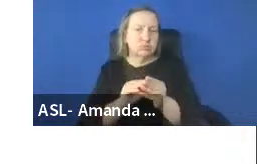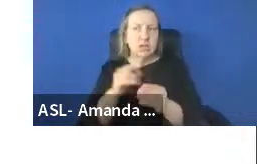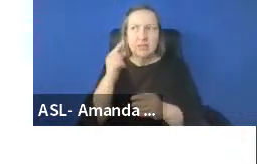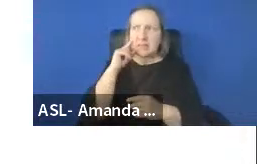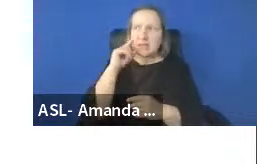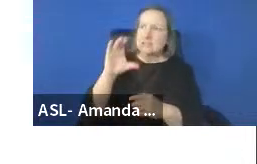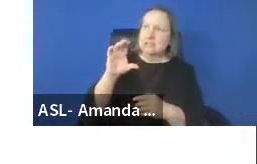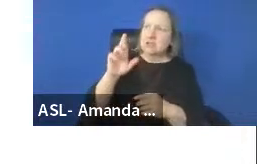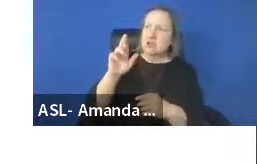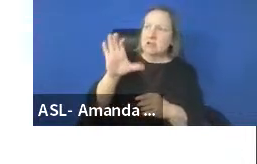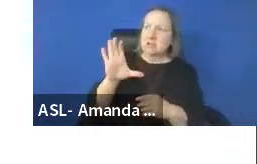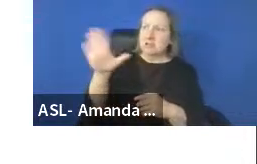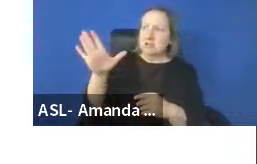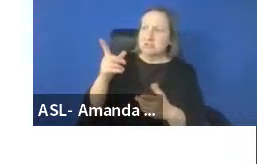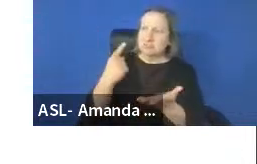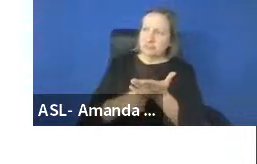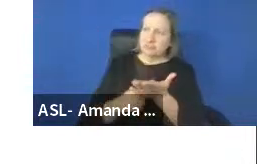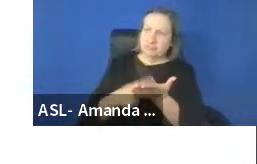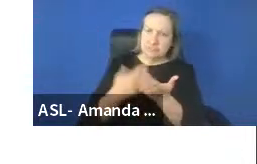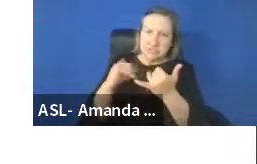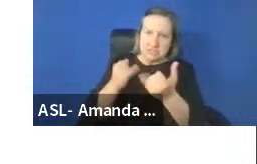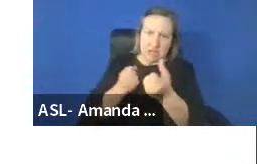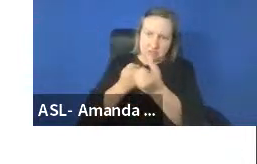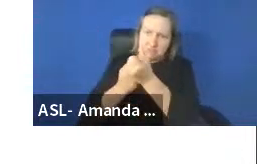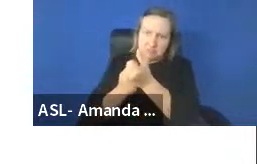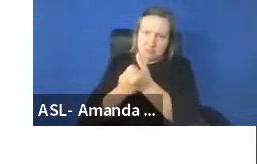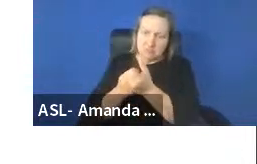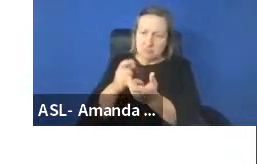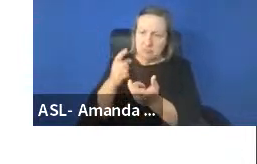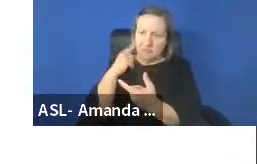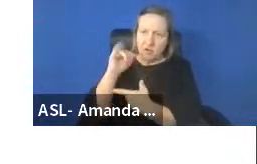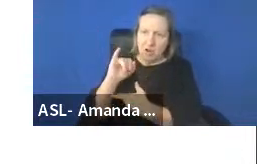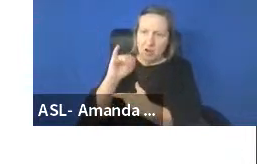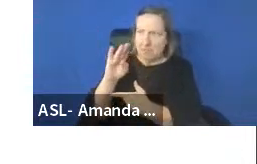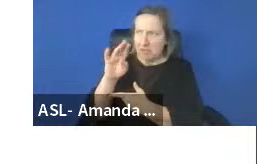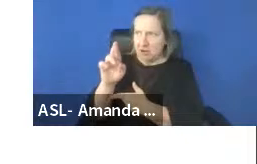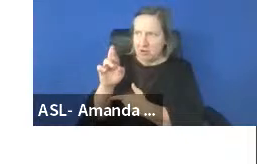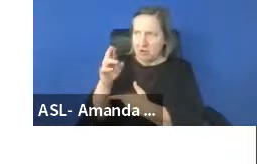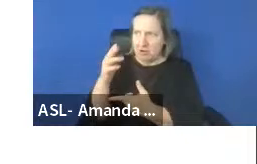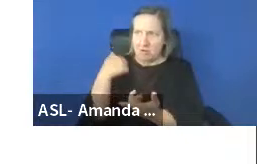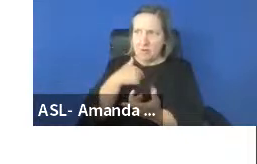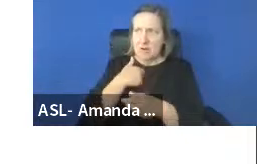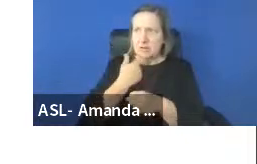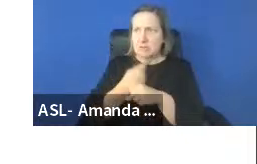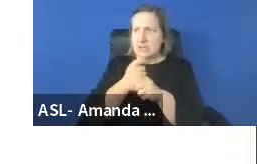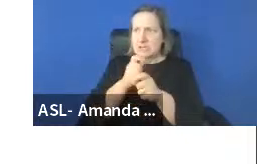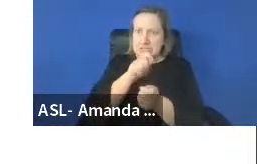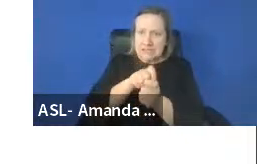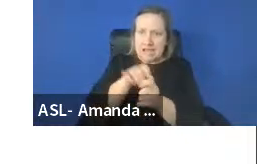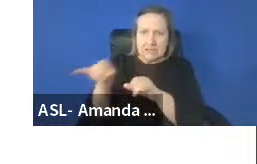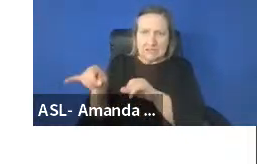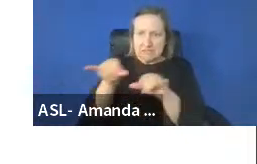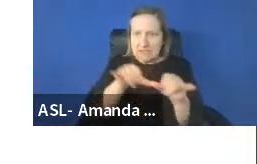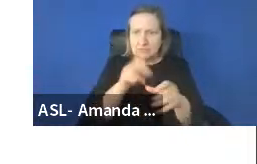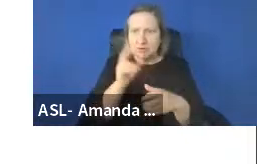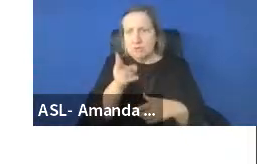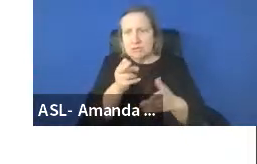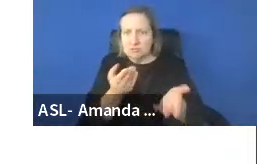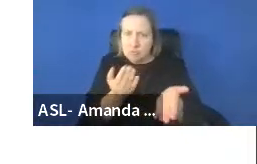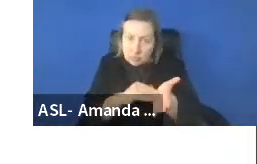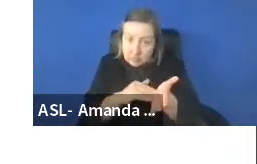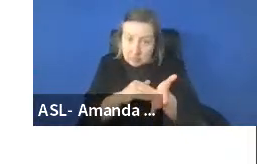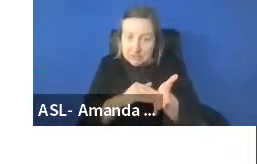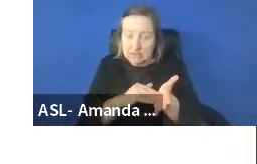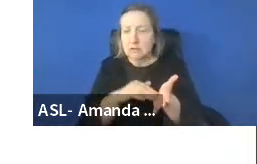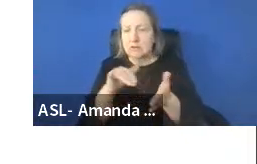argument is still valid for IBR, and we're going to be making the exact same argument, so the history repeats itself. So